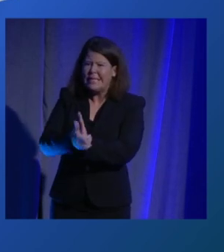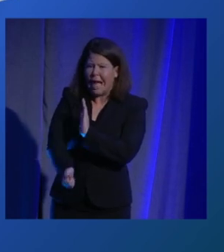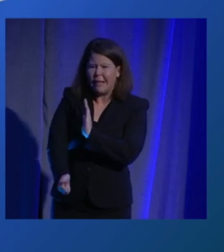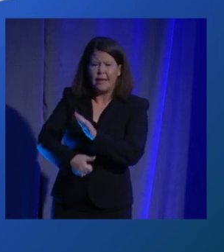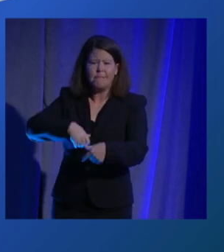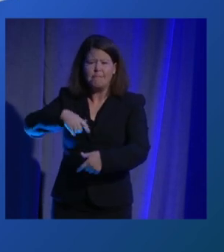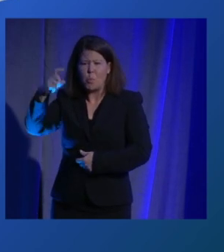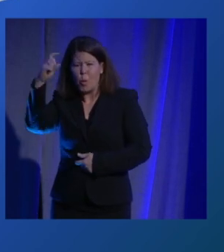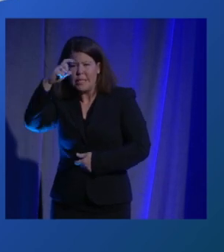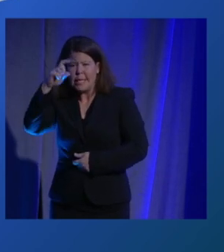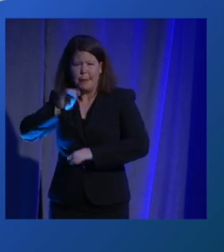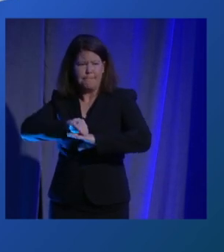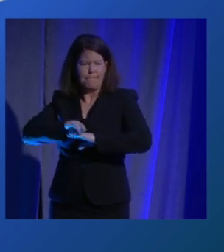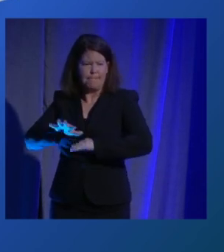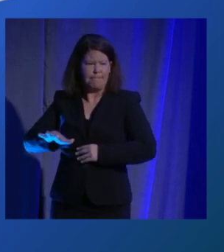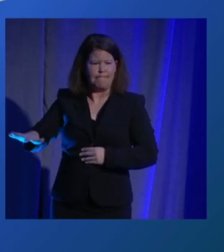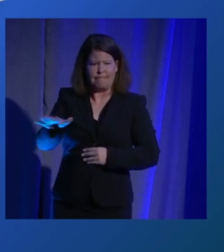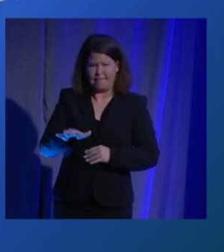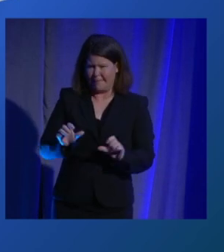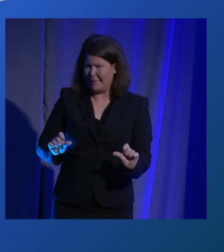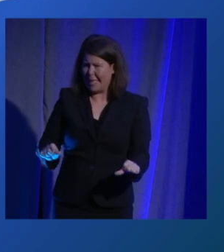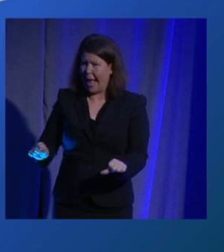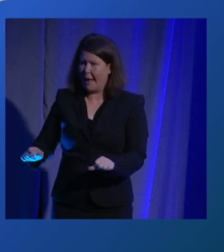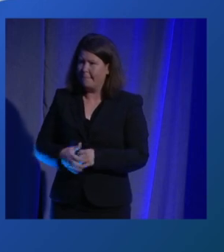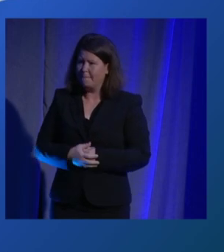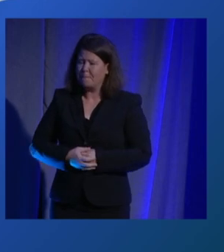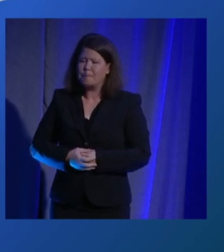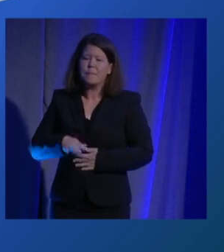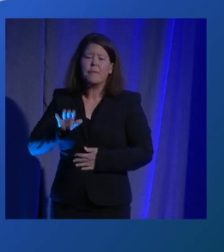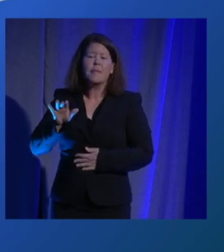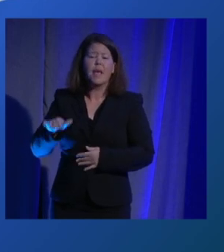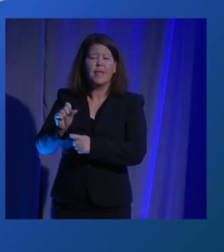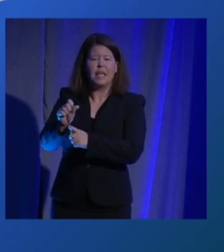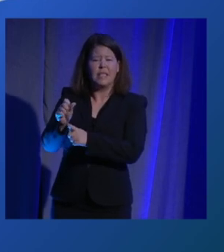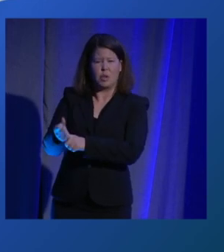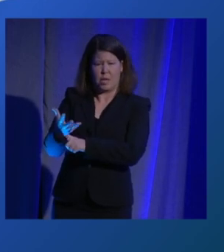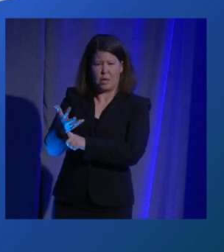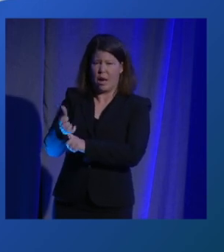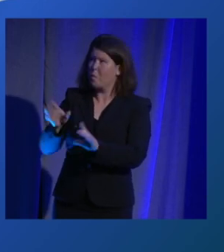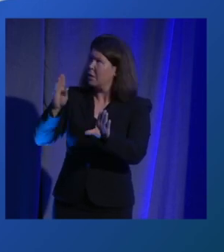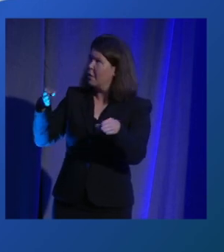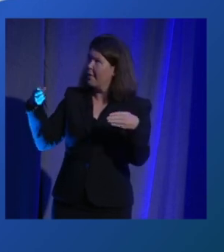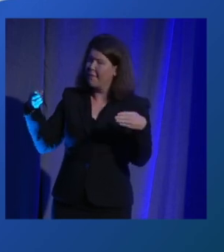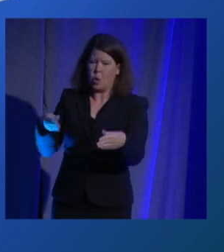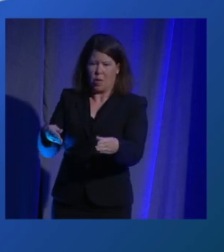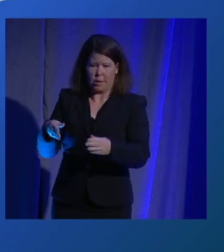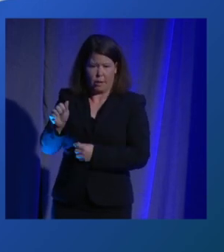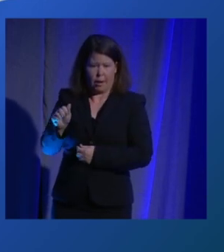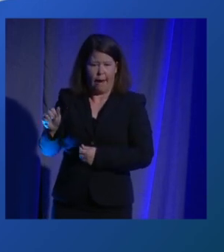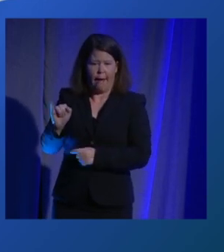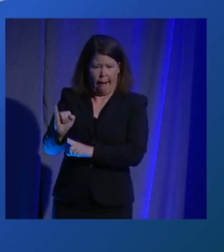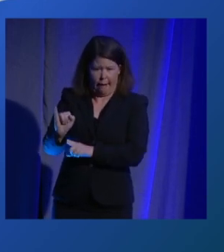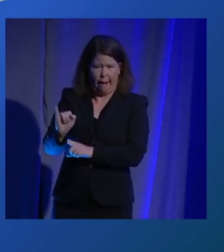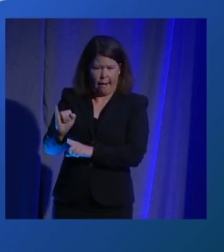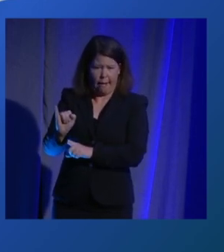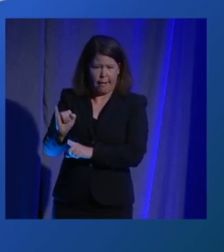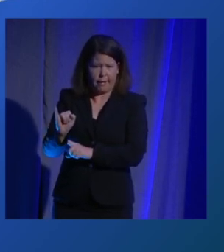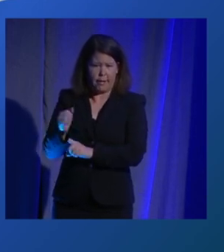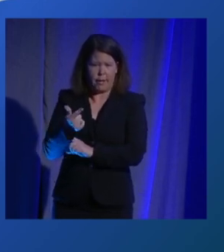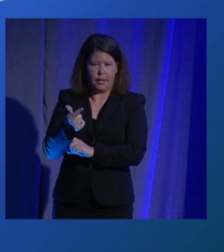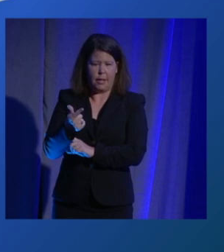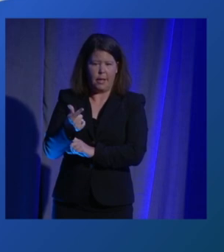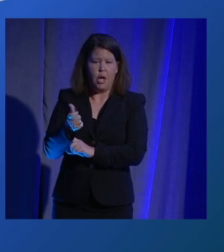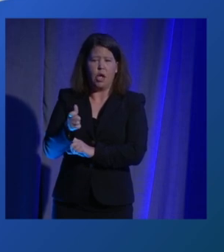wisdom and in that context I want to talk a little bit about generative AI because that's on the minds of everybody I don't know